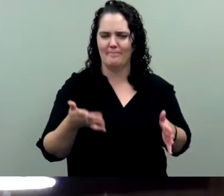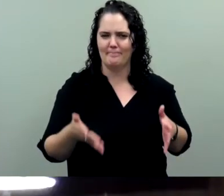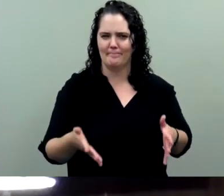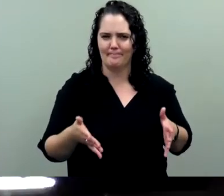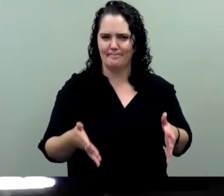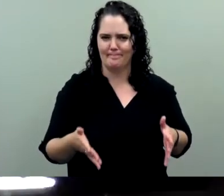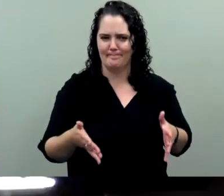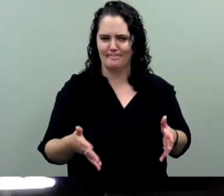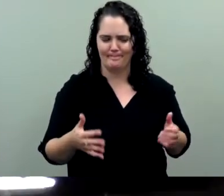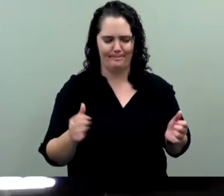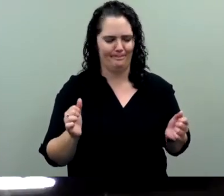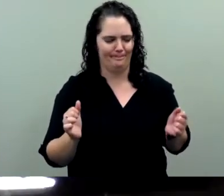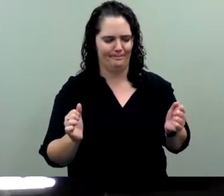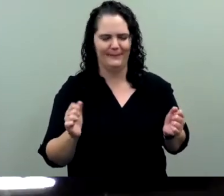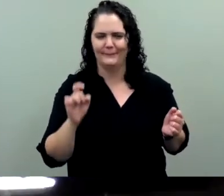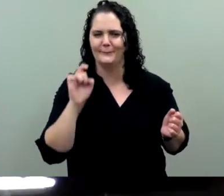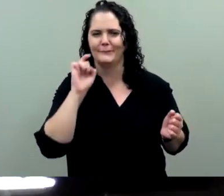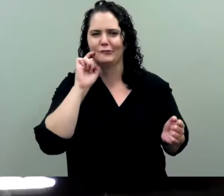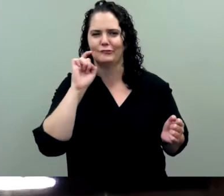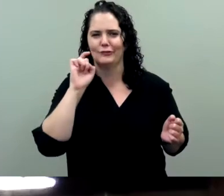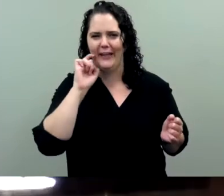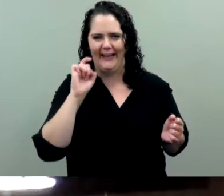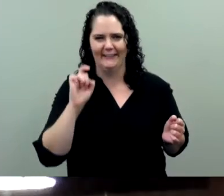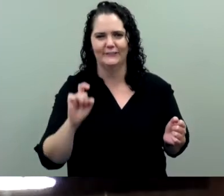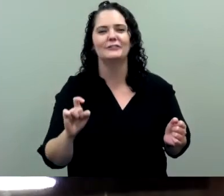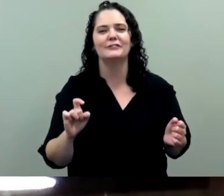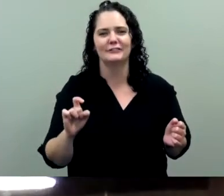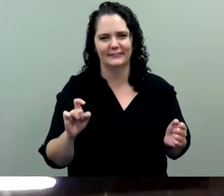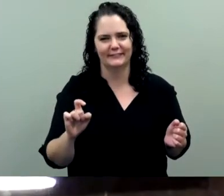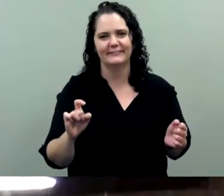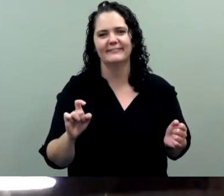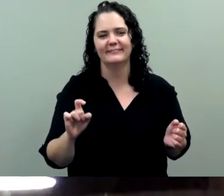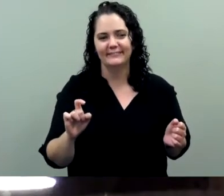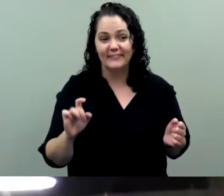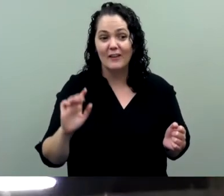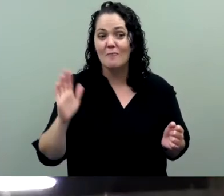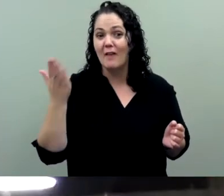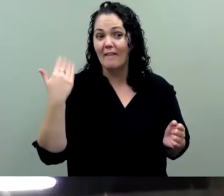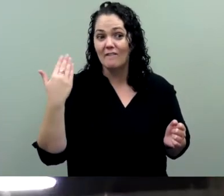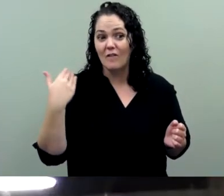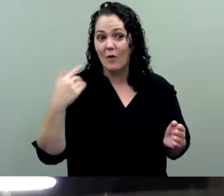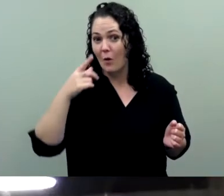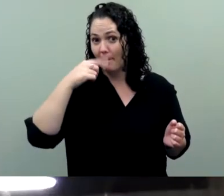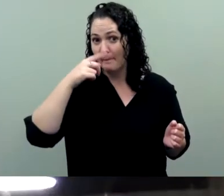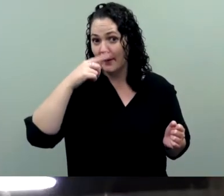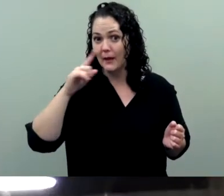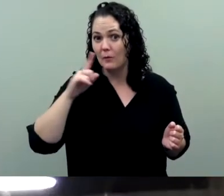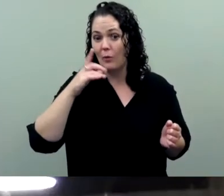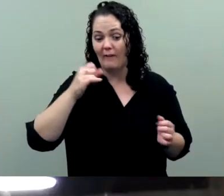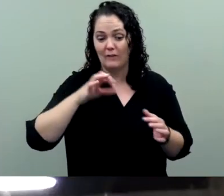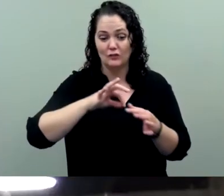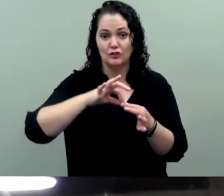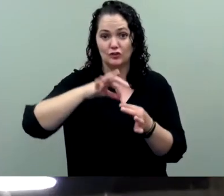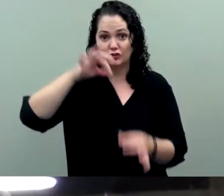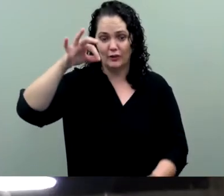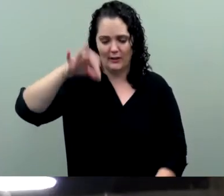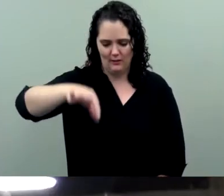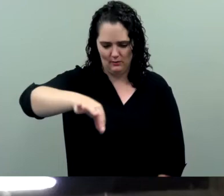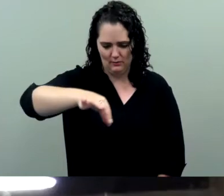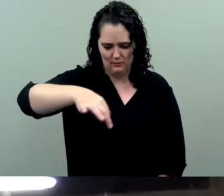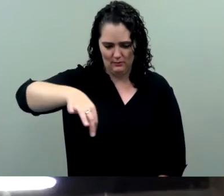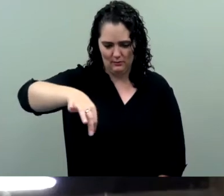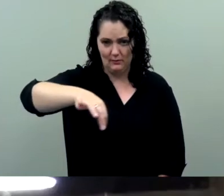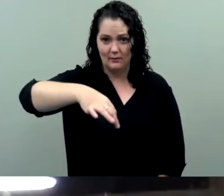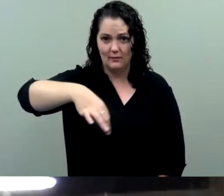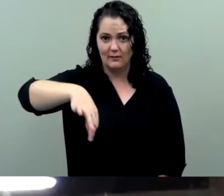to your body that are working. I've even had people before who do this by dangling, you know, by holding a string with something at the end. It works really